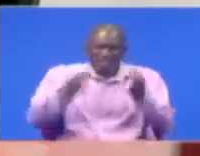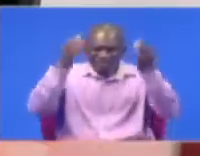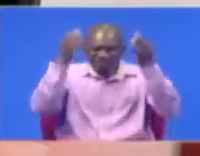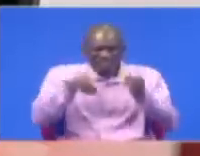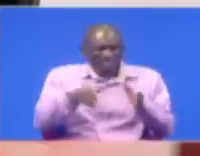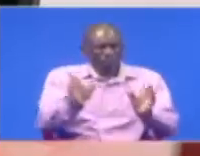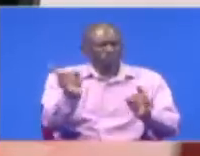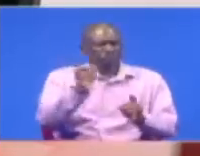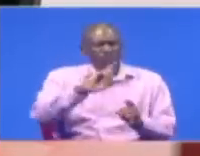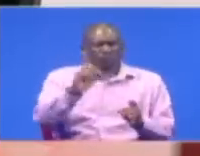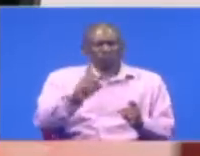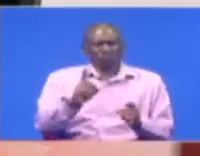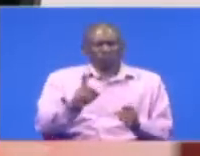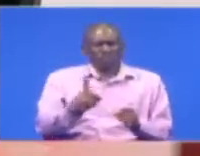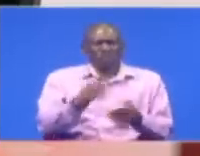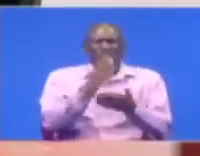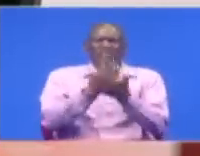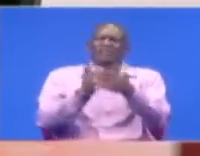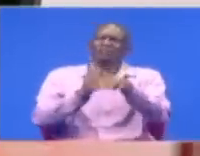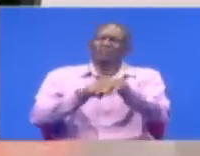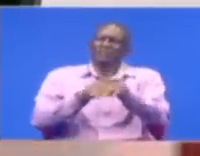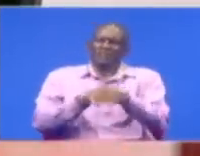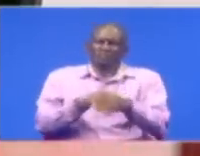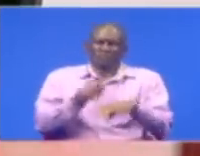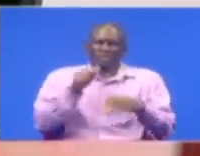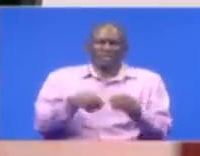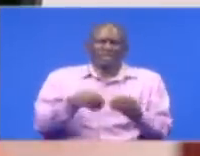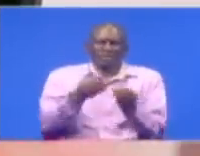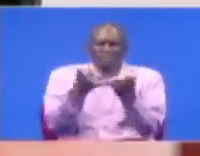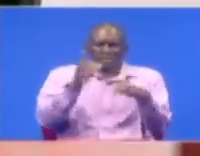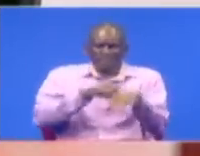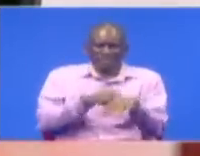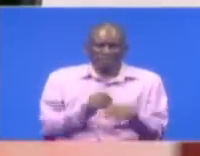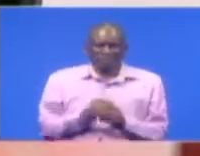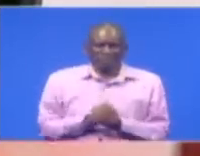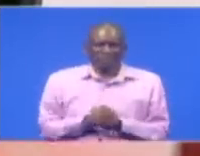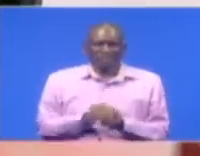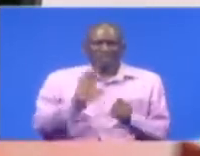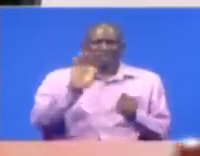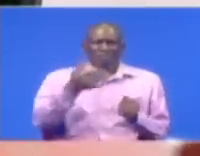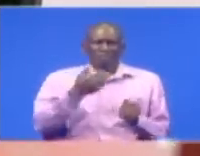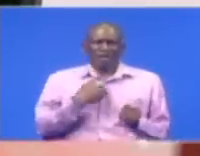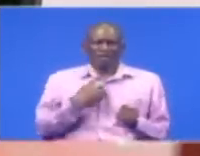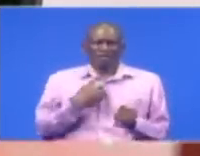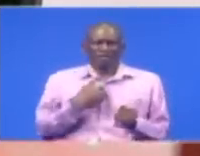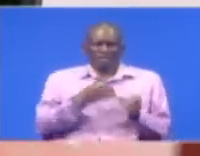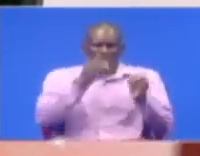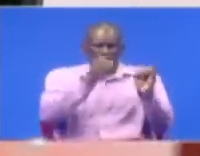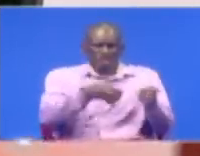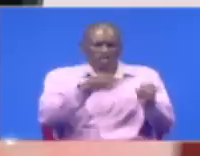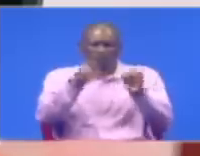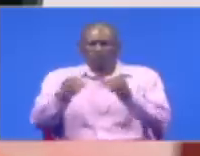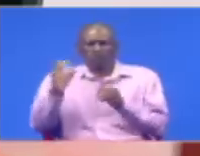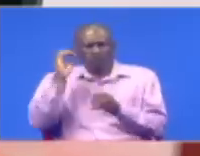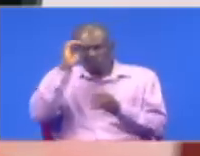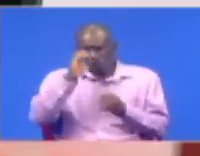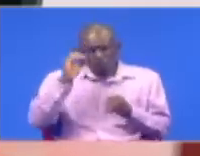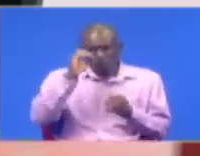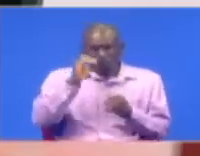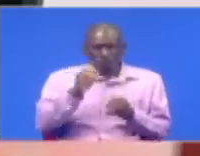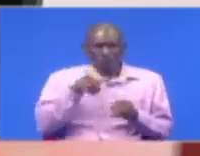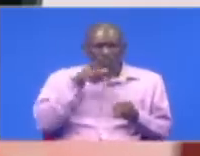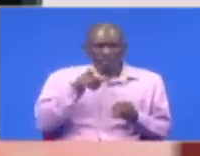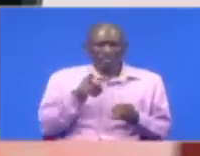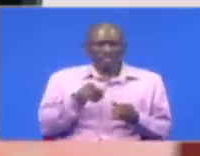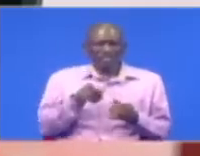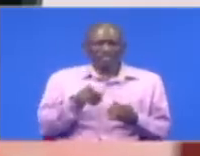way. Sometimes, in most times, by having individual opinions is the